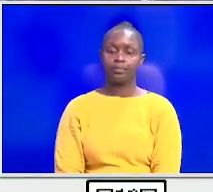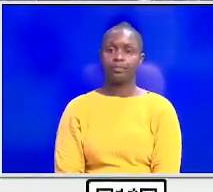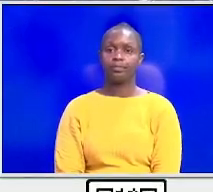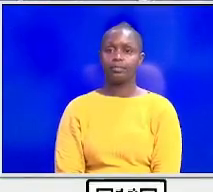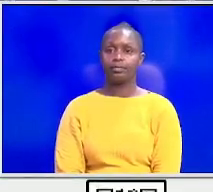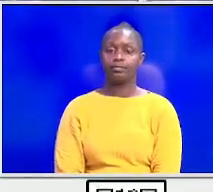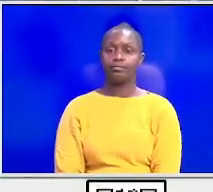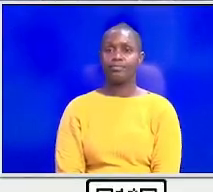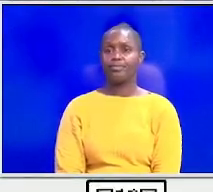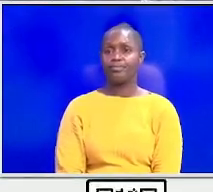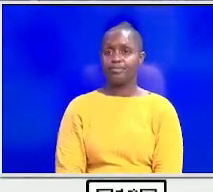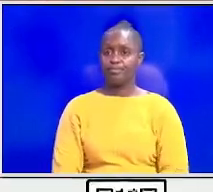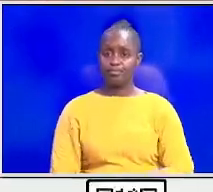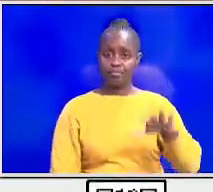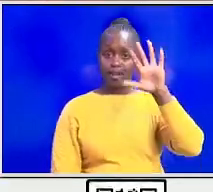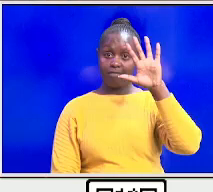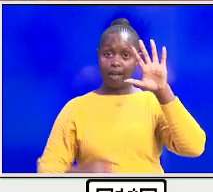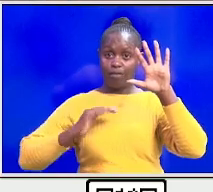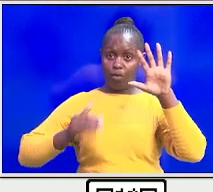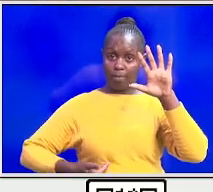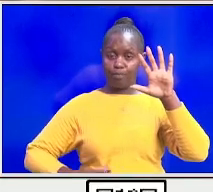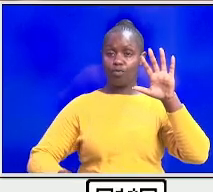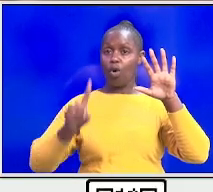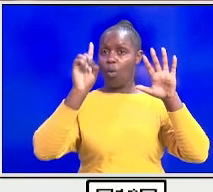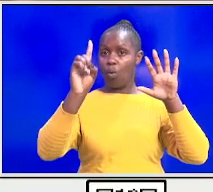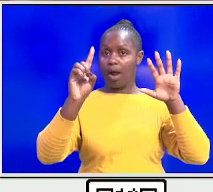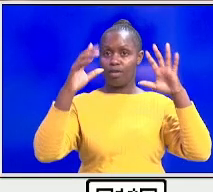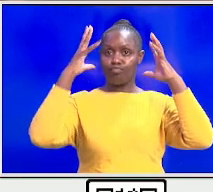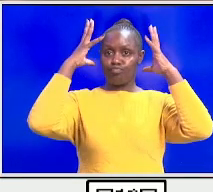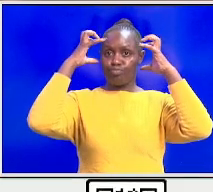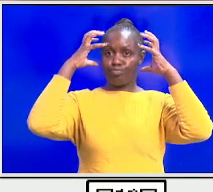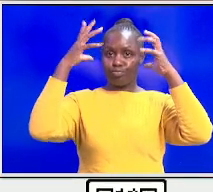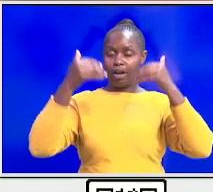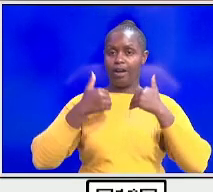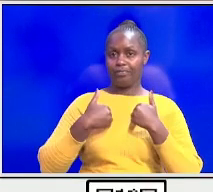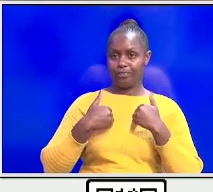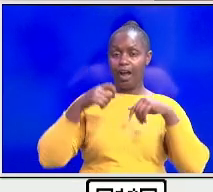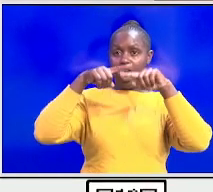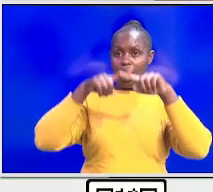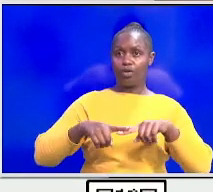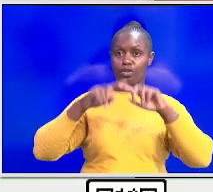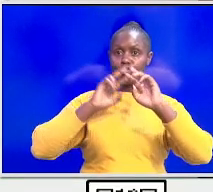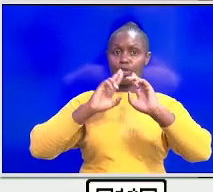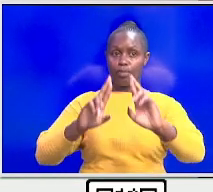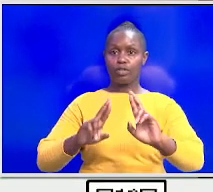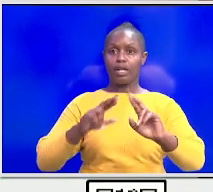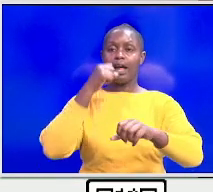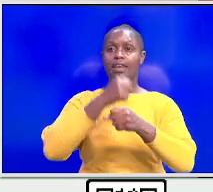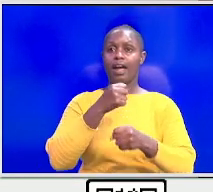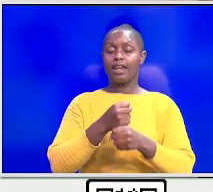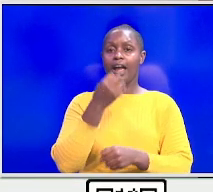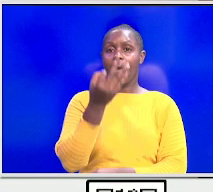One in five women experience mental health illness, according to a report released by Sapien Lab in March this